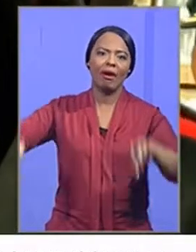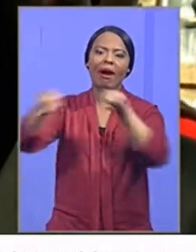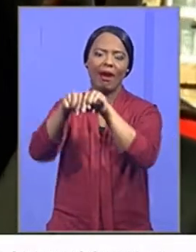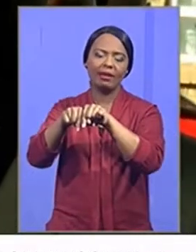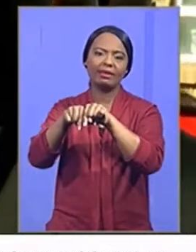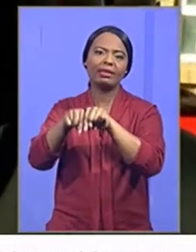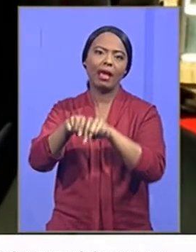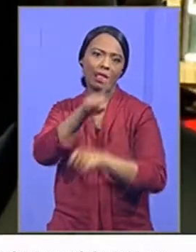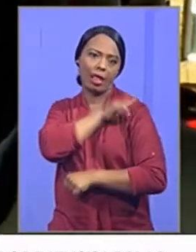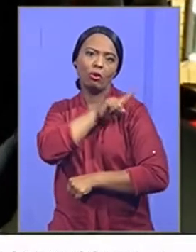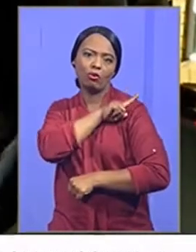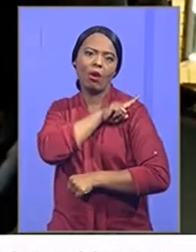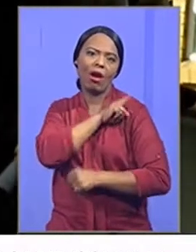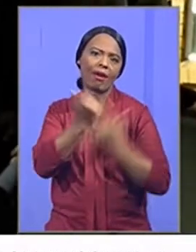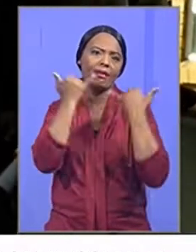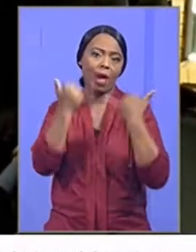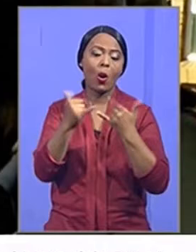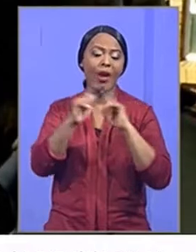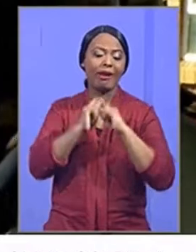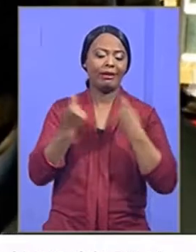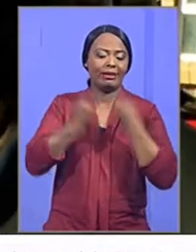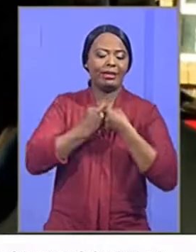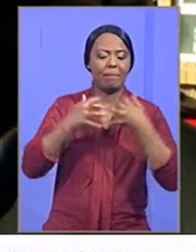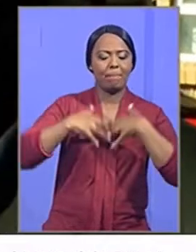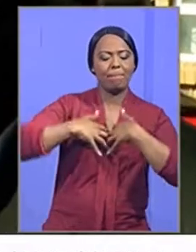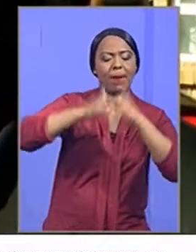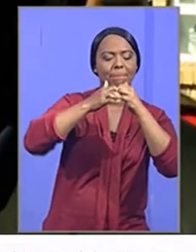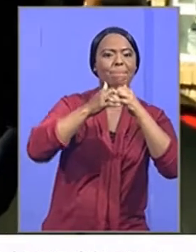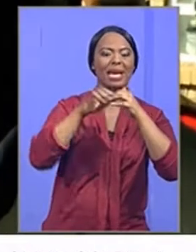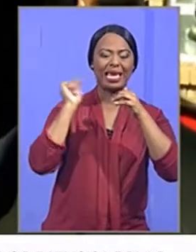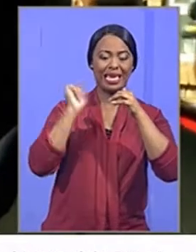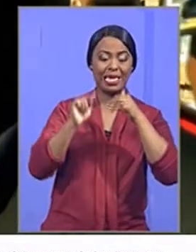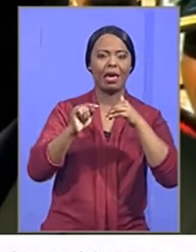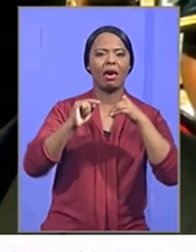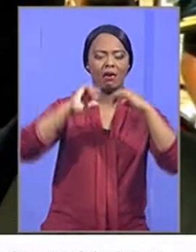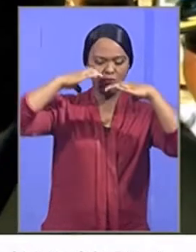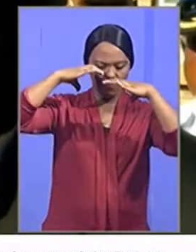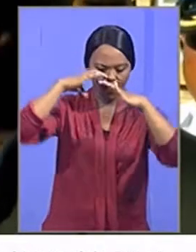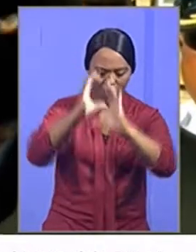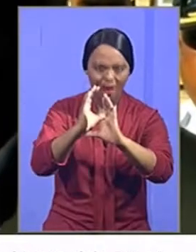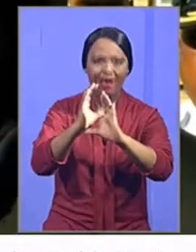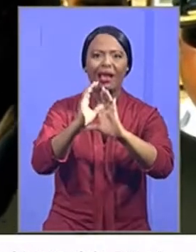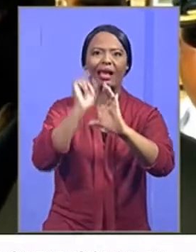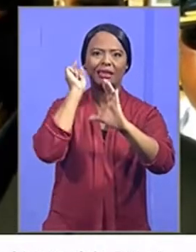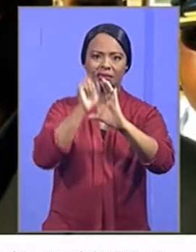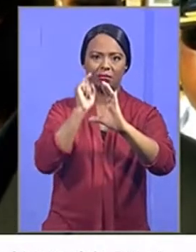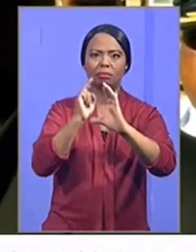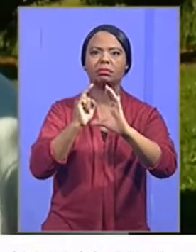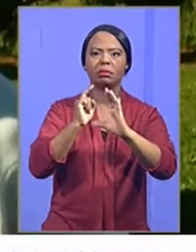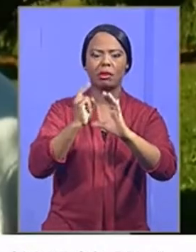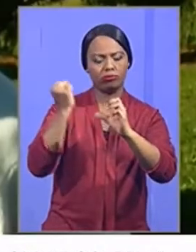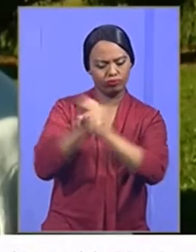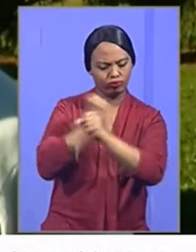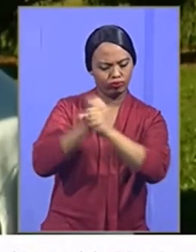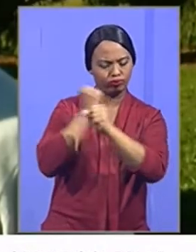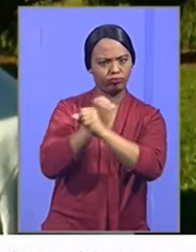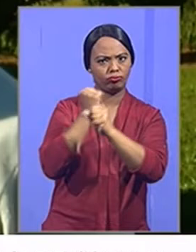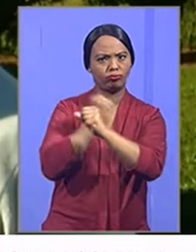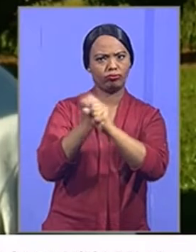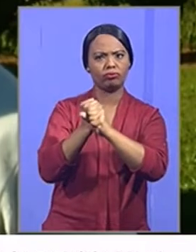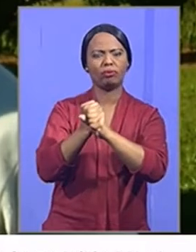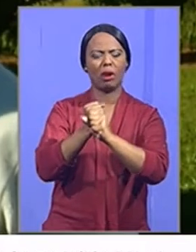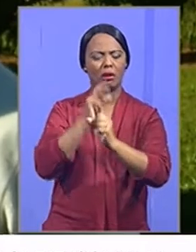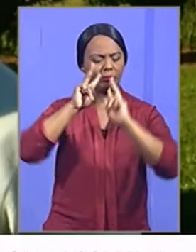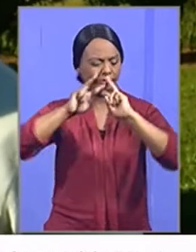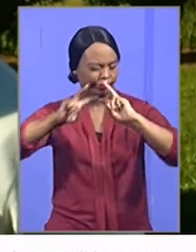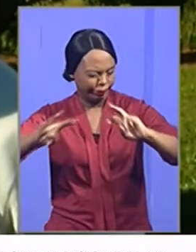So that's why we have assembled the team led by the brigadier, which we believe is doing very well. Balapa ba lebogile